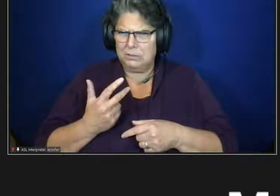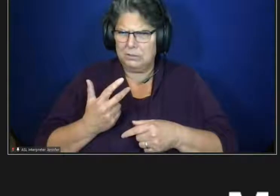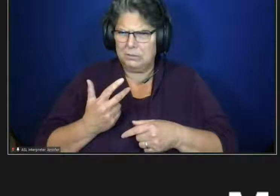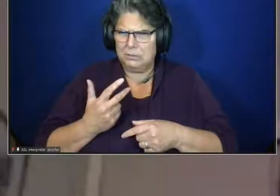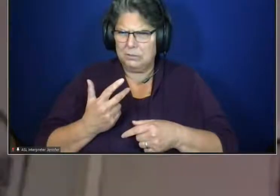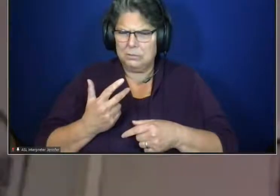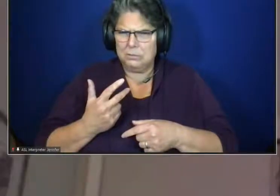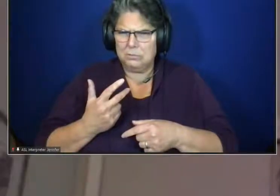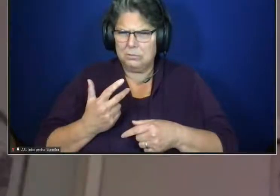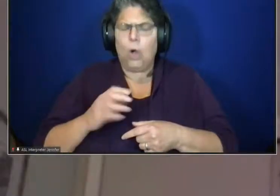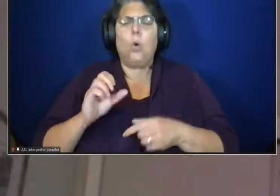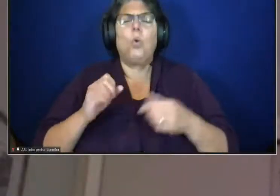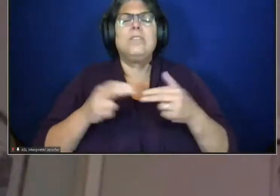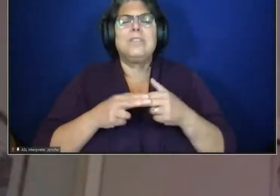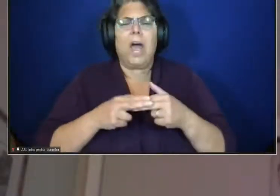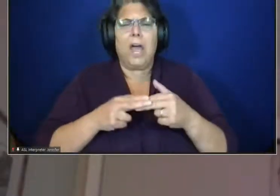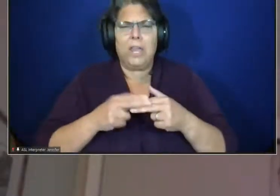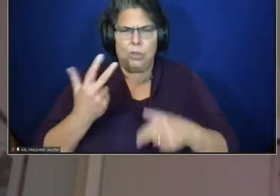Perfect.